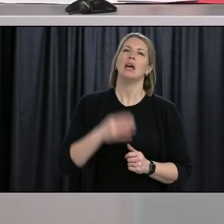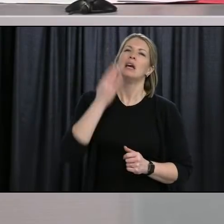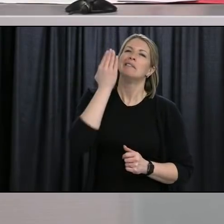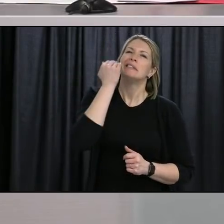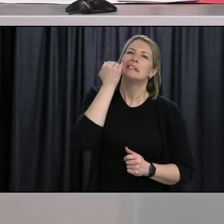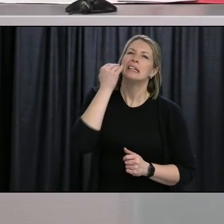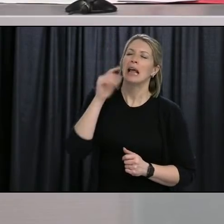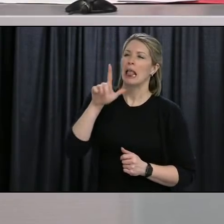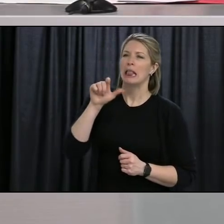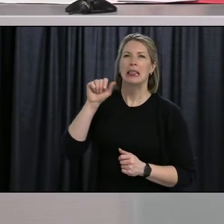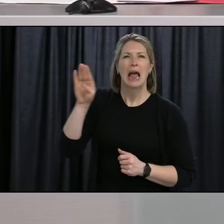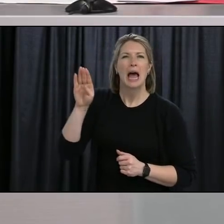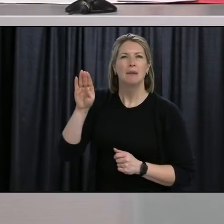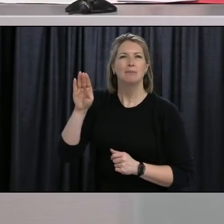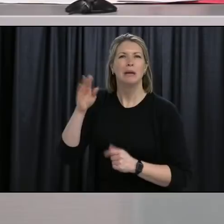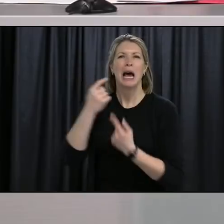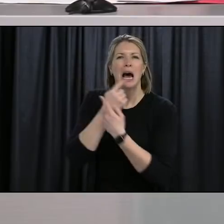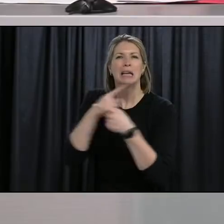lab.